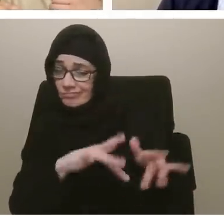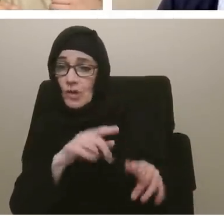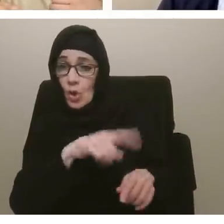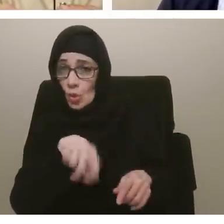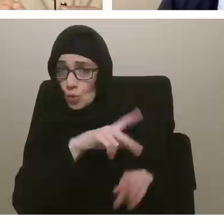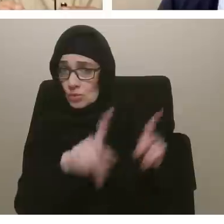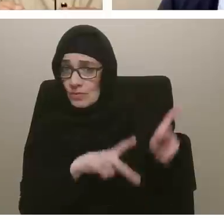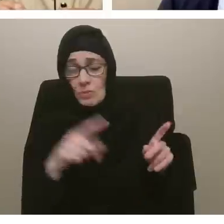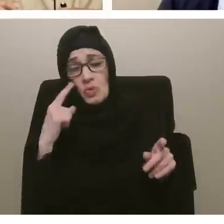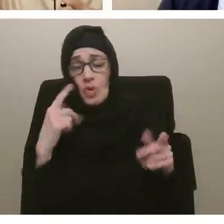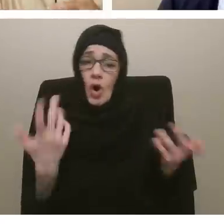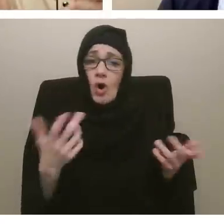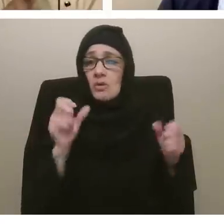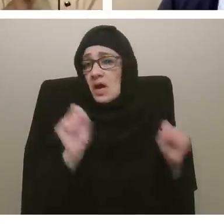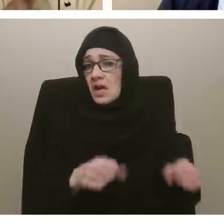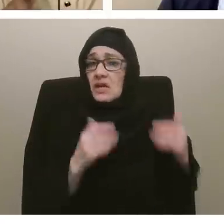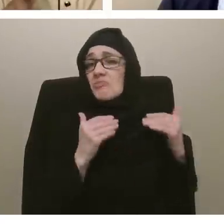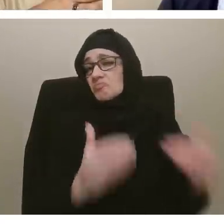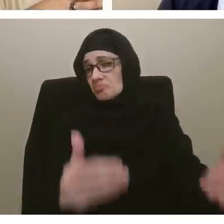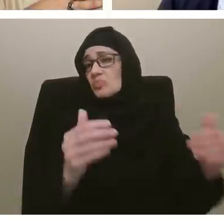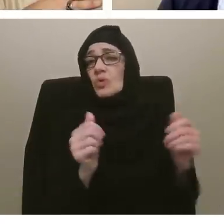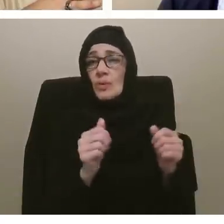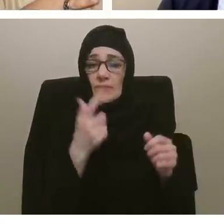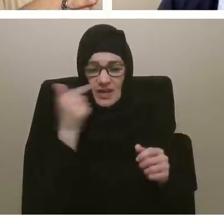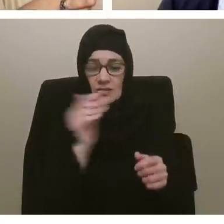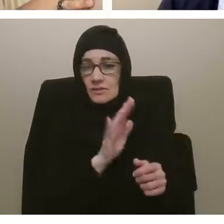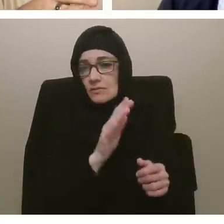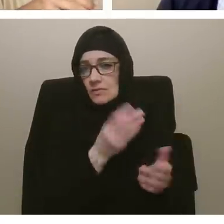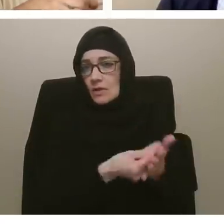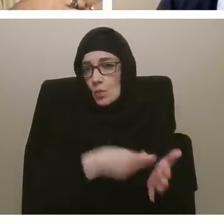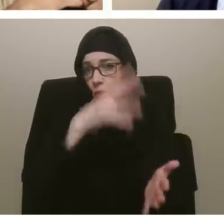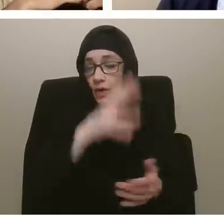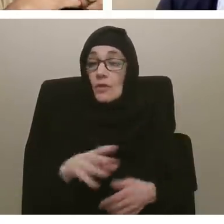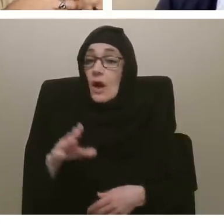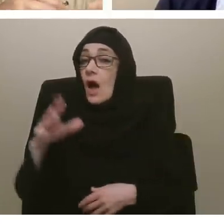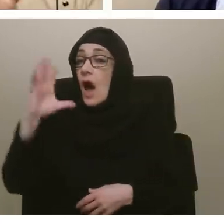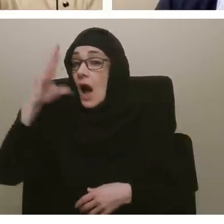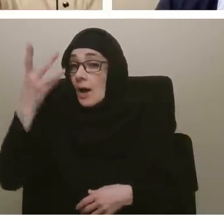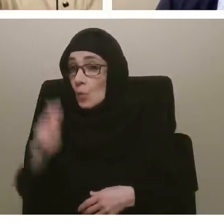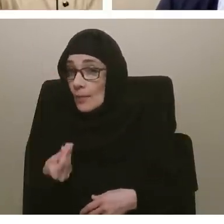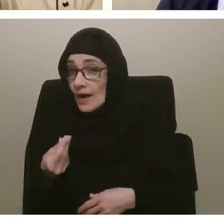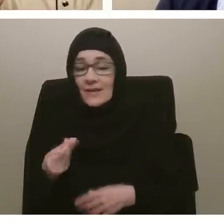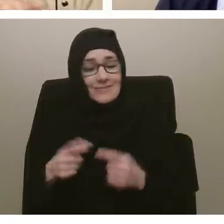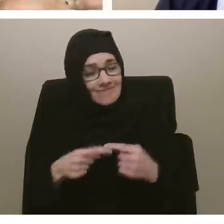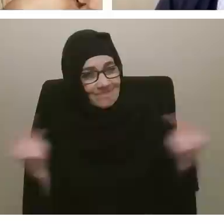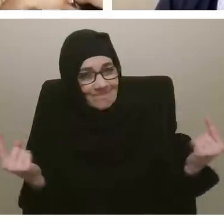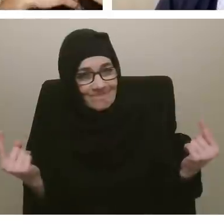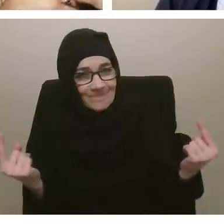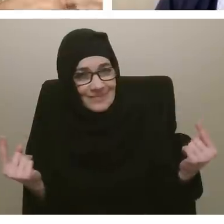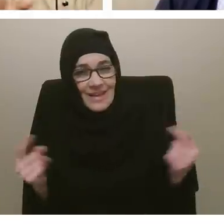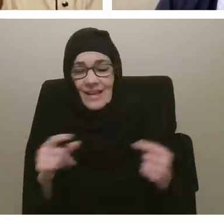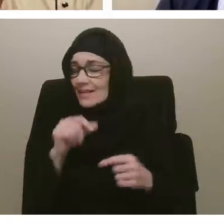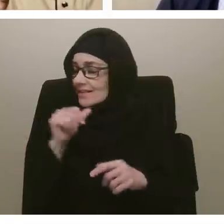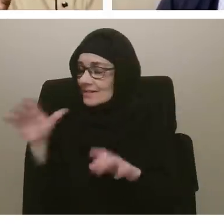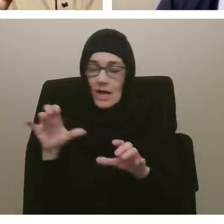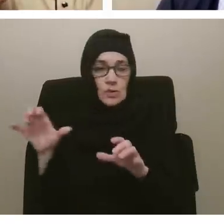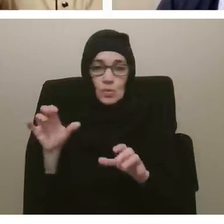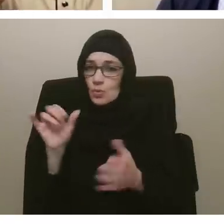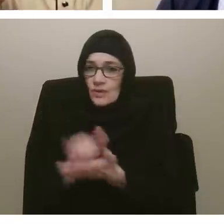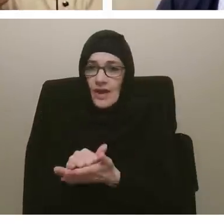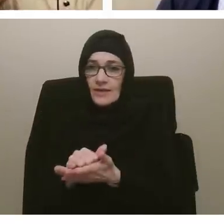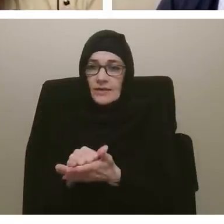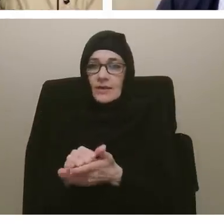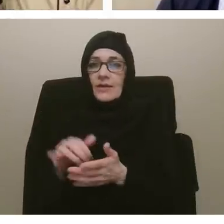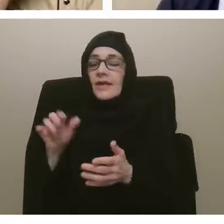away with their wealth and their connections. With Abu Bakr radiallahu ta'ala anhu, he does none of this. He spends everything he has